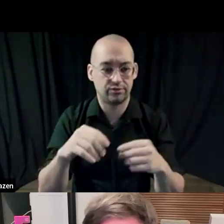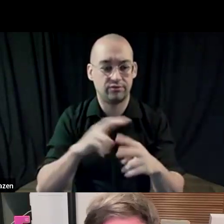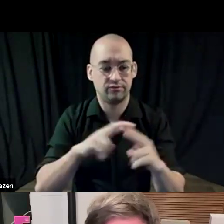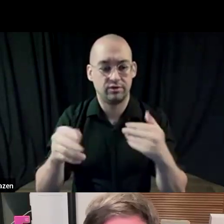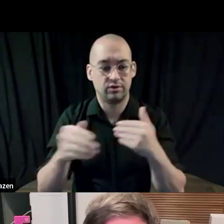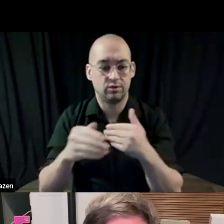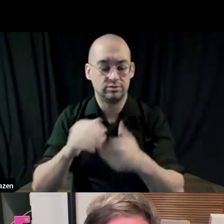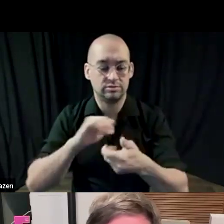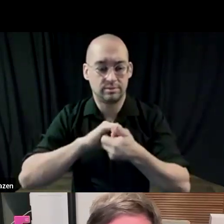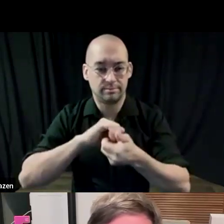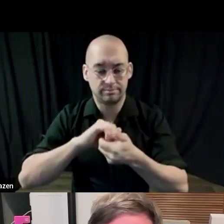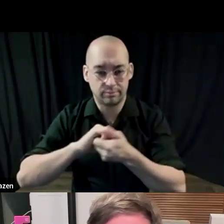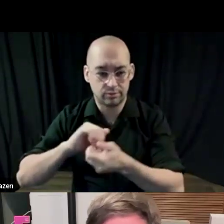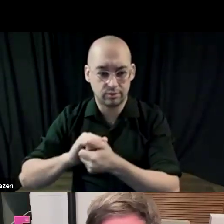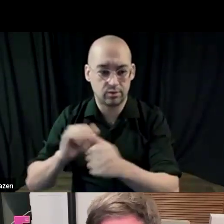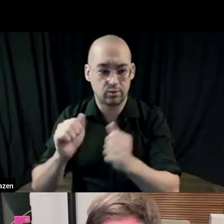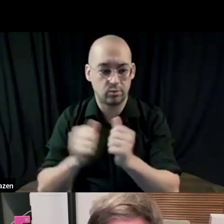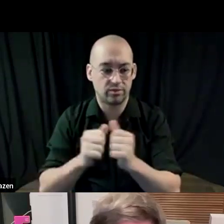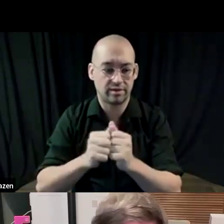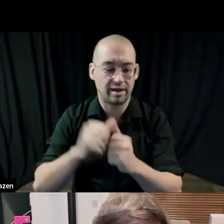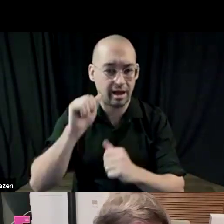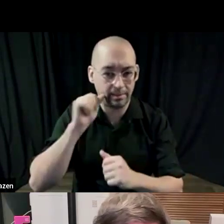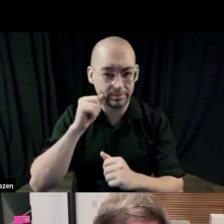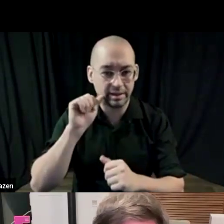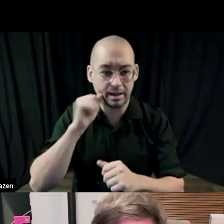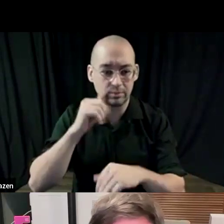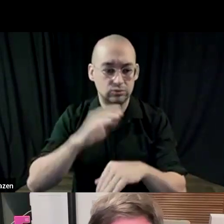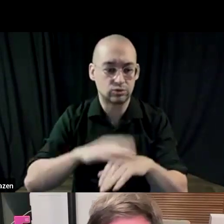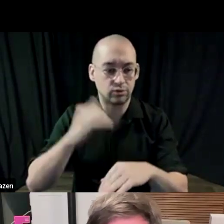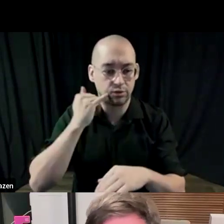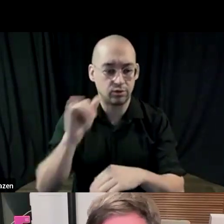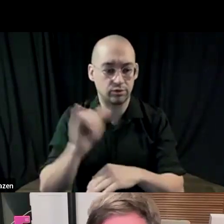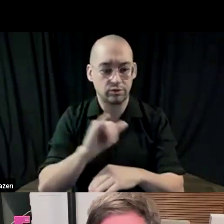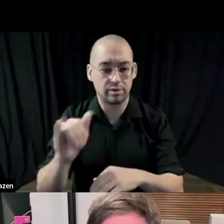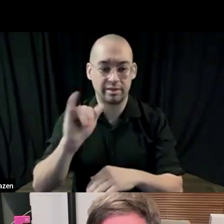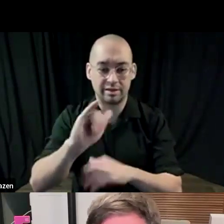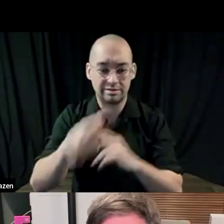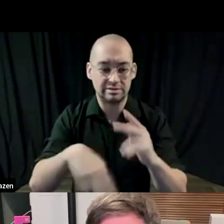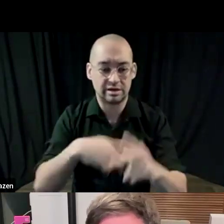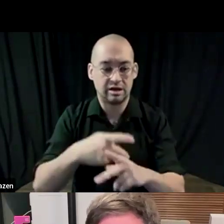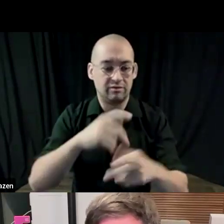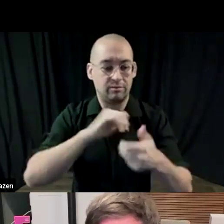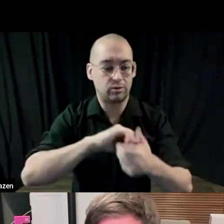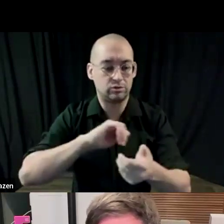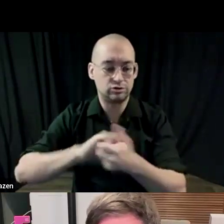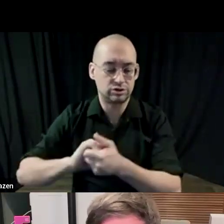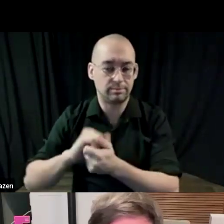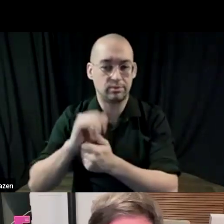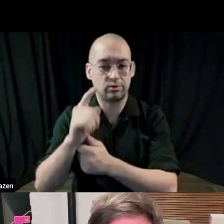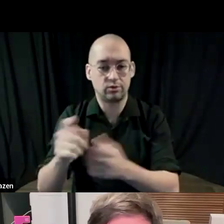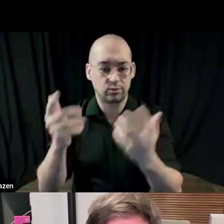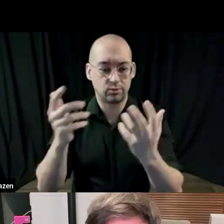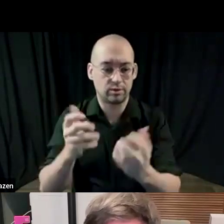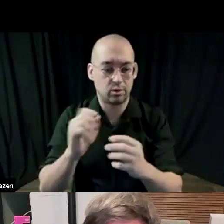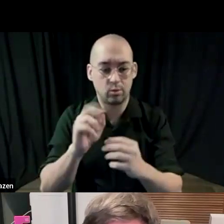with Apple. Apple's on the call with us too. We're just wondering if that's the kind of level of partnership you're looking for, or could you be a little more specific about what's